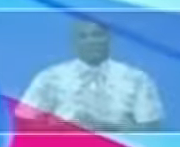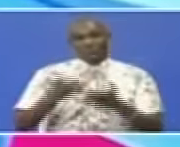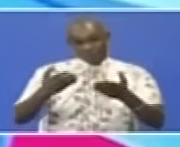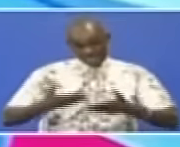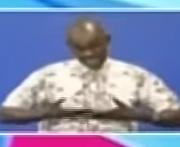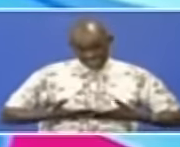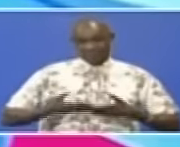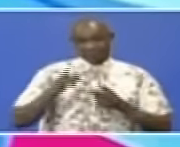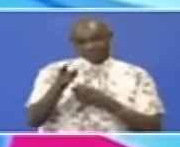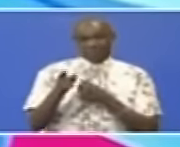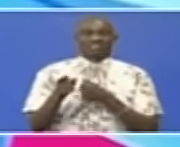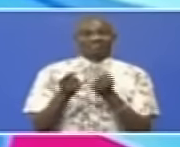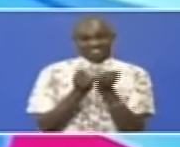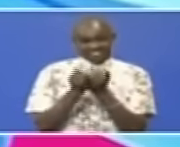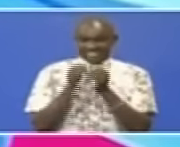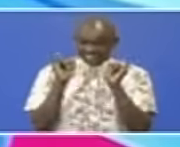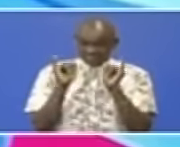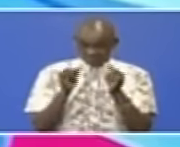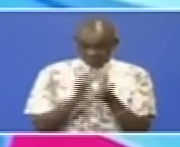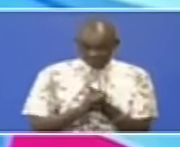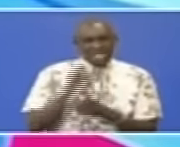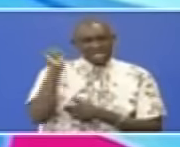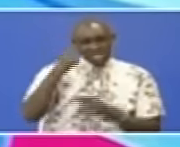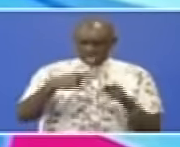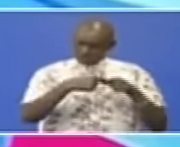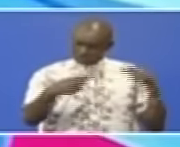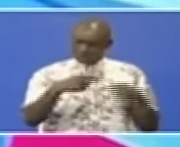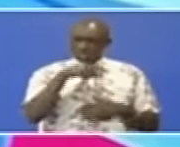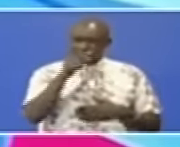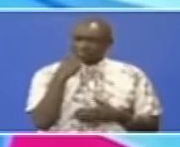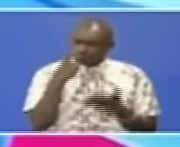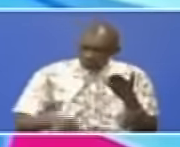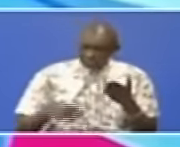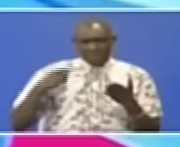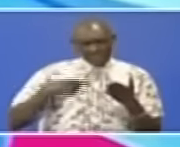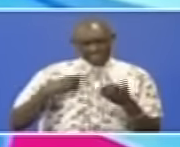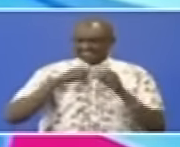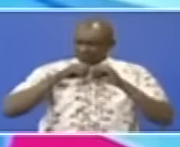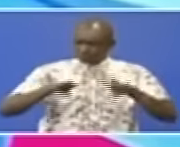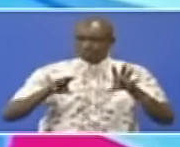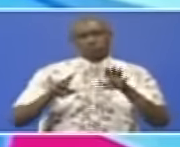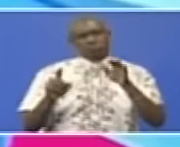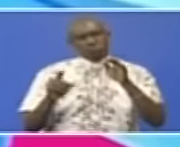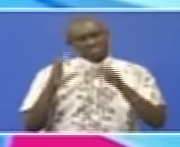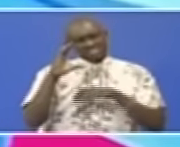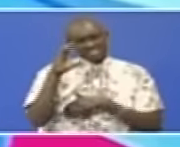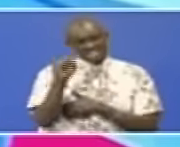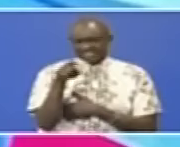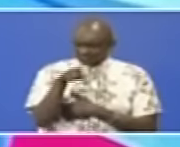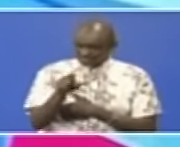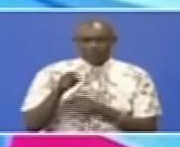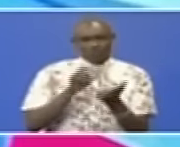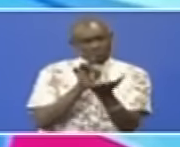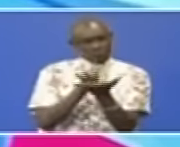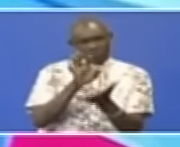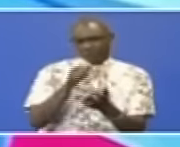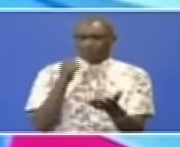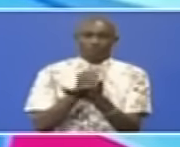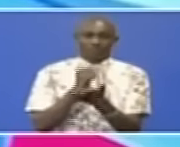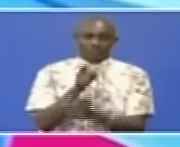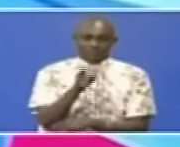Welcome to the Weekend Prime. Now, the Kenyan opposition has stepped up calls to have the devolution cabinet secretary Ann Waiguru ejected from